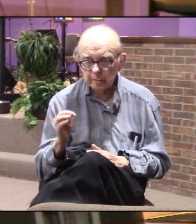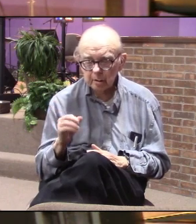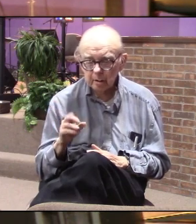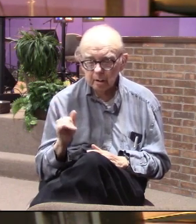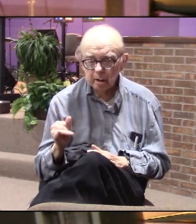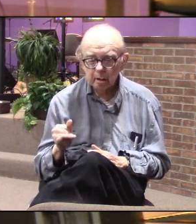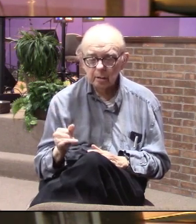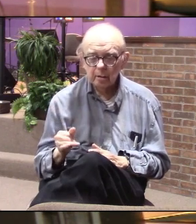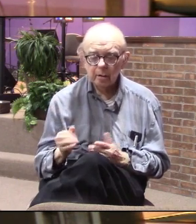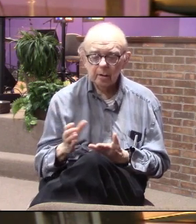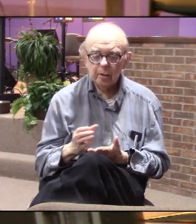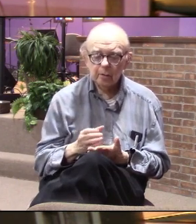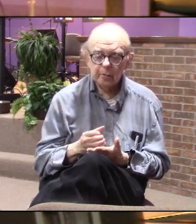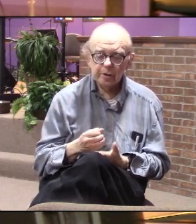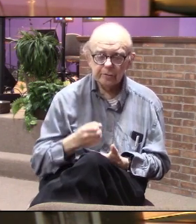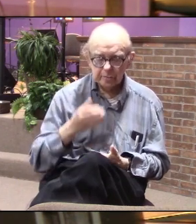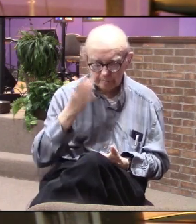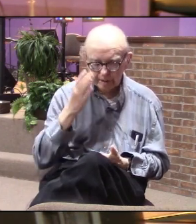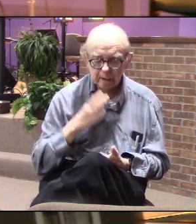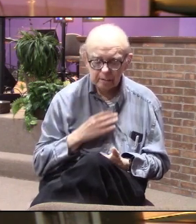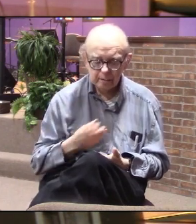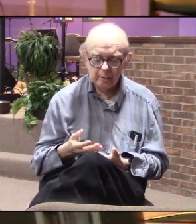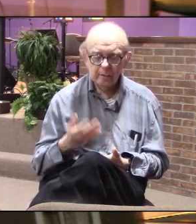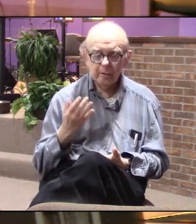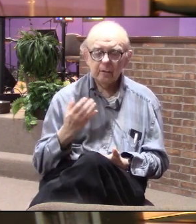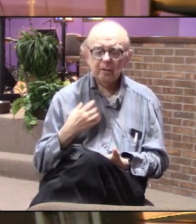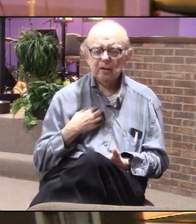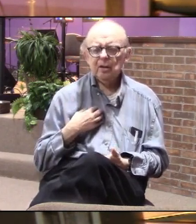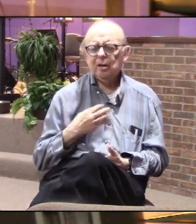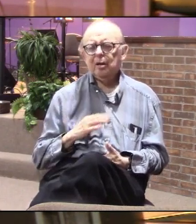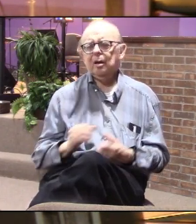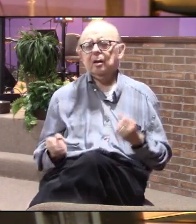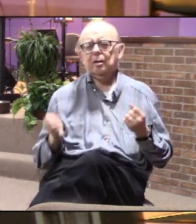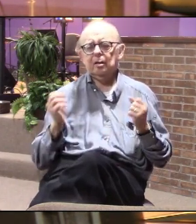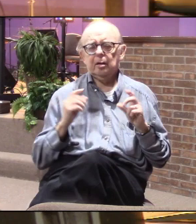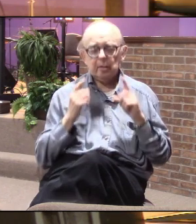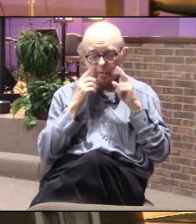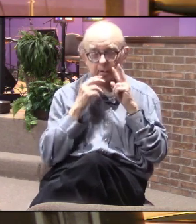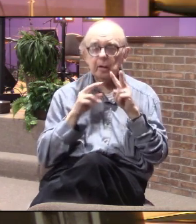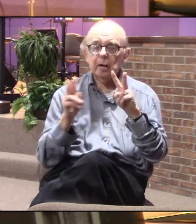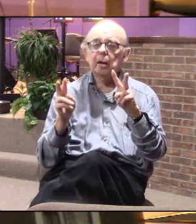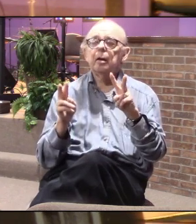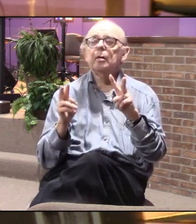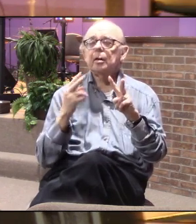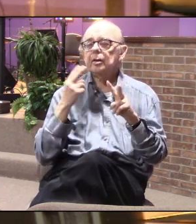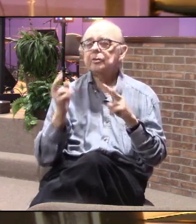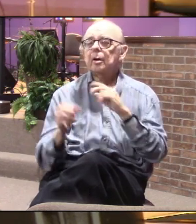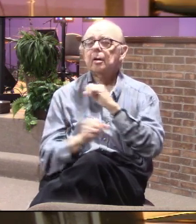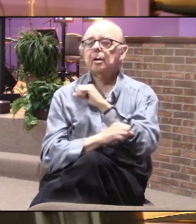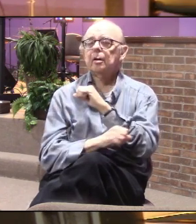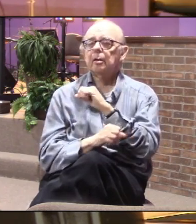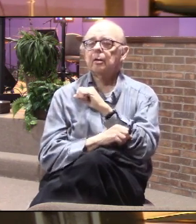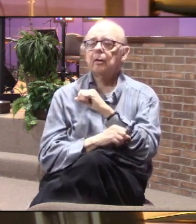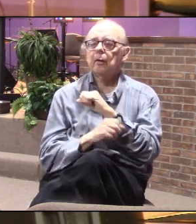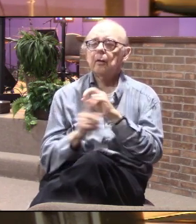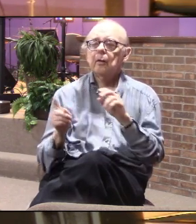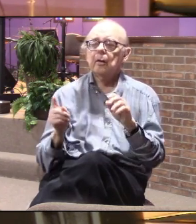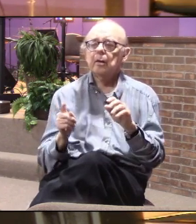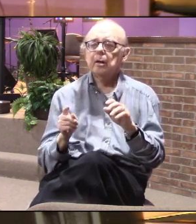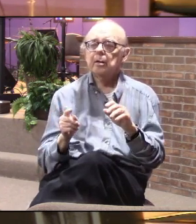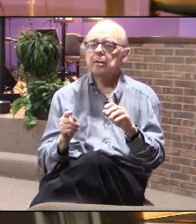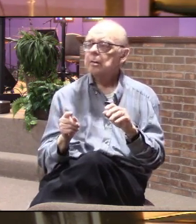The rich man, being in torment, lifted up his eyes and he saw Abraham and the bosom